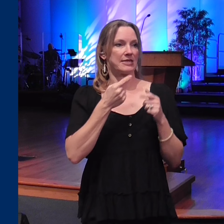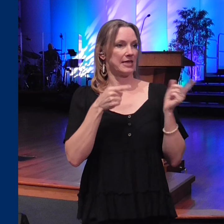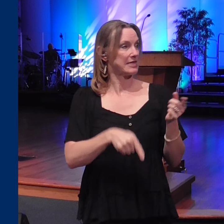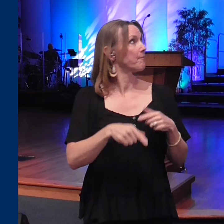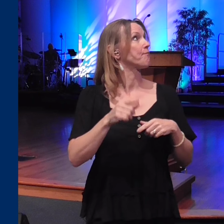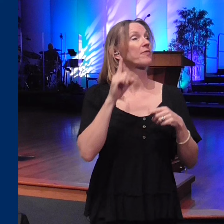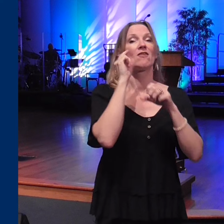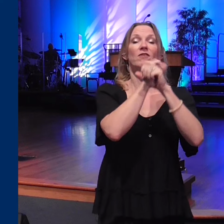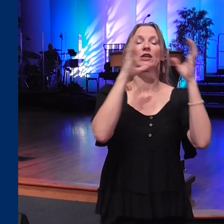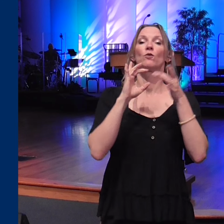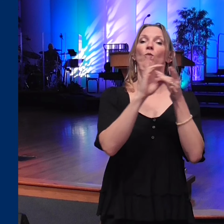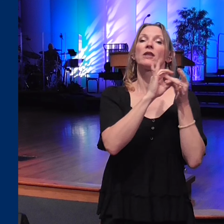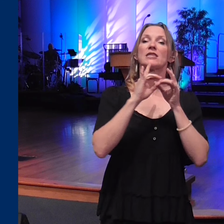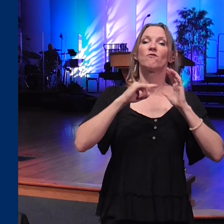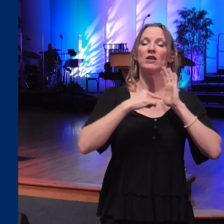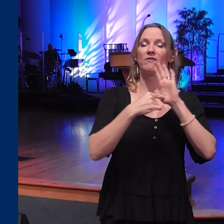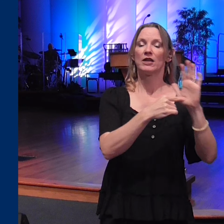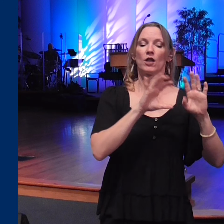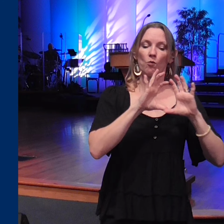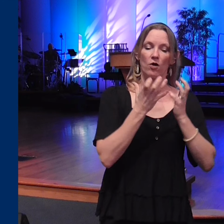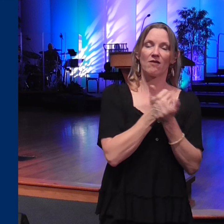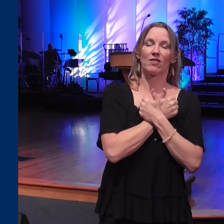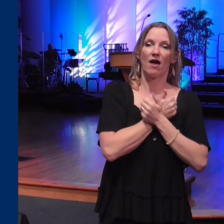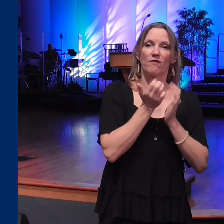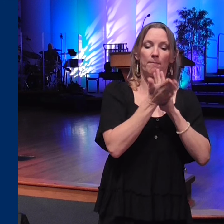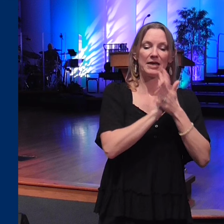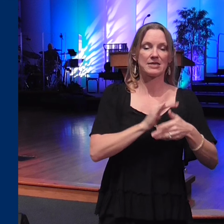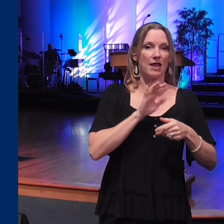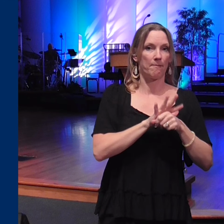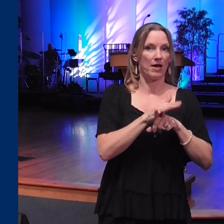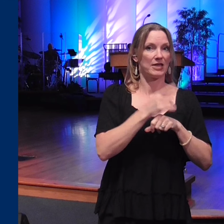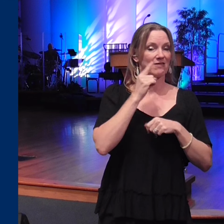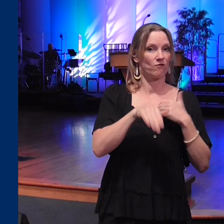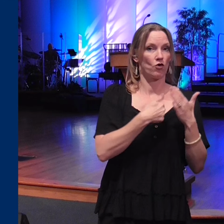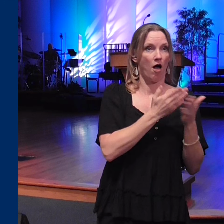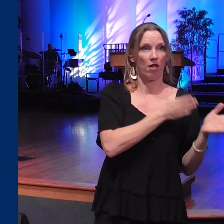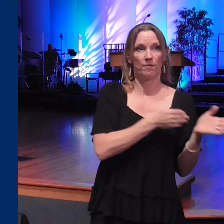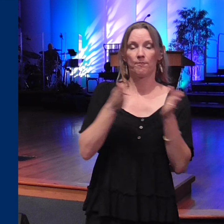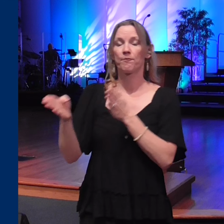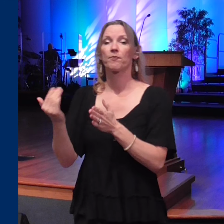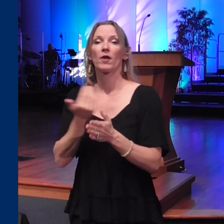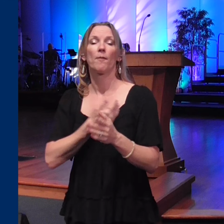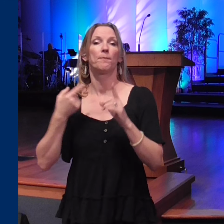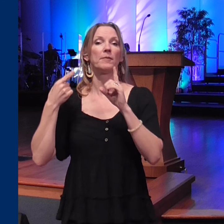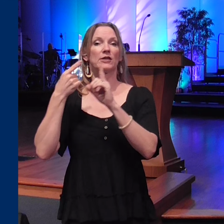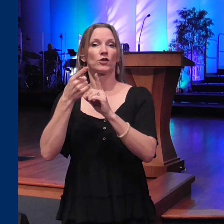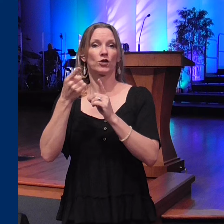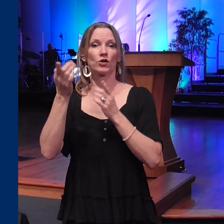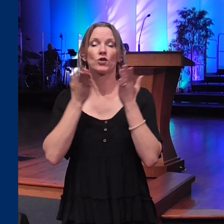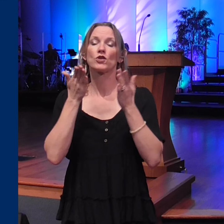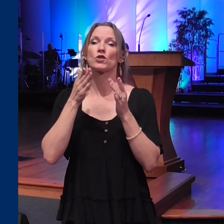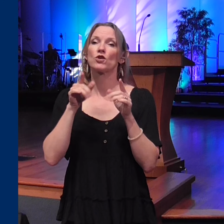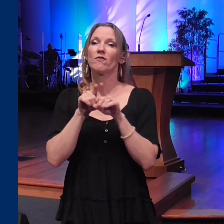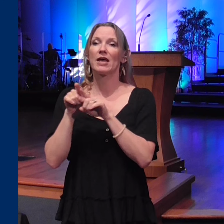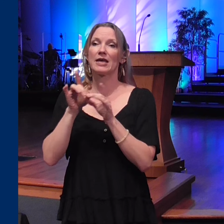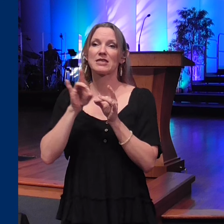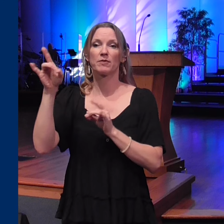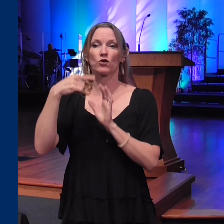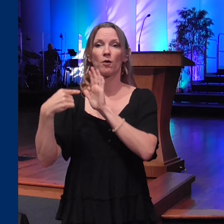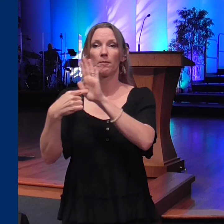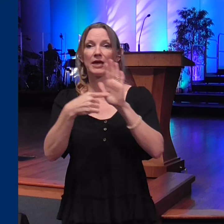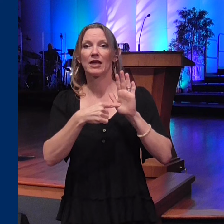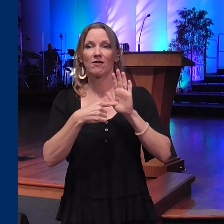vision, oneness revealed, a world of love, peace, and abundance for all. And our mission, to serve